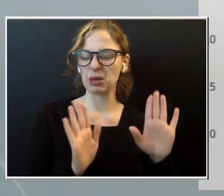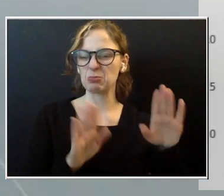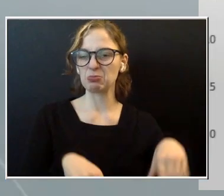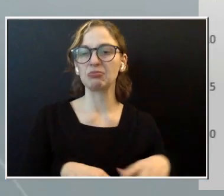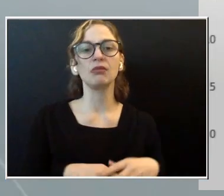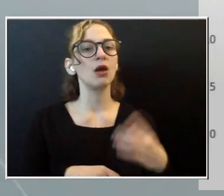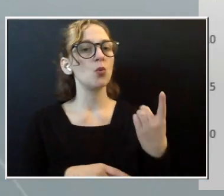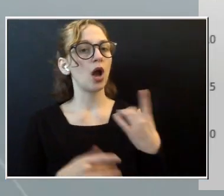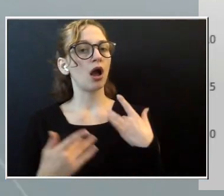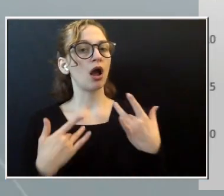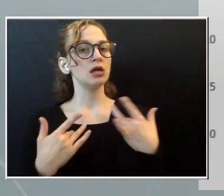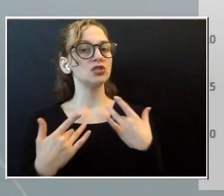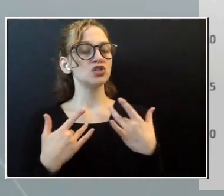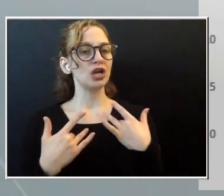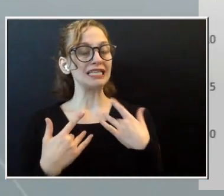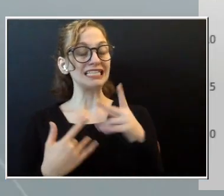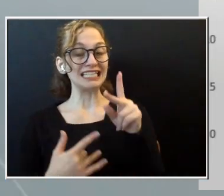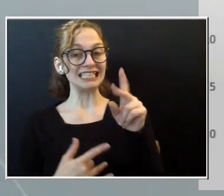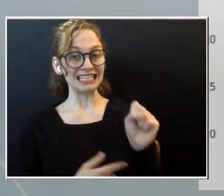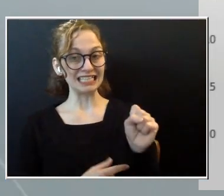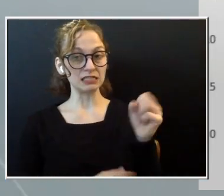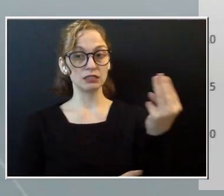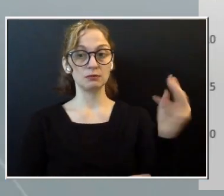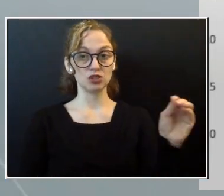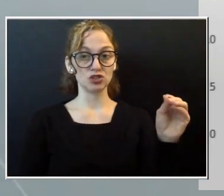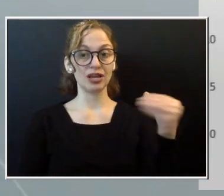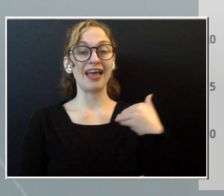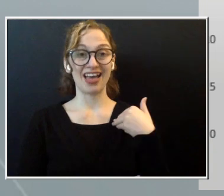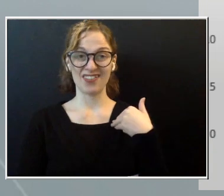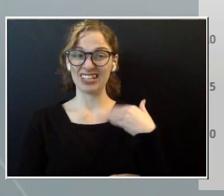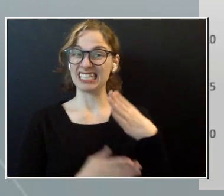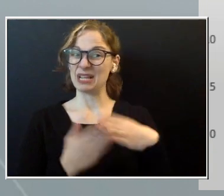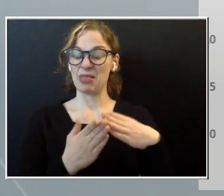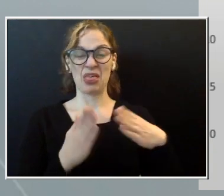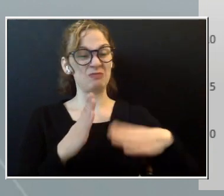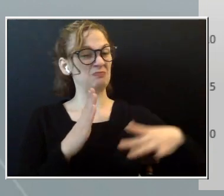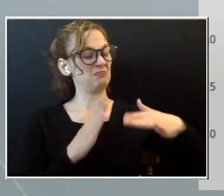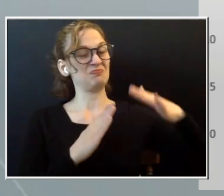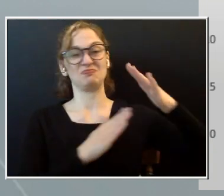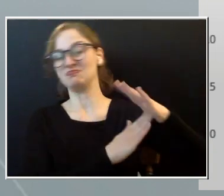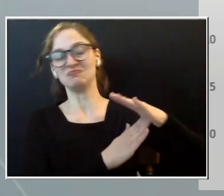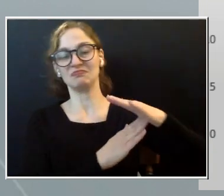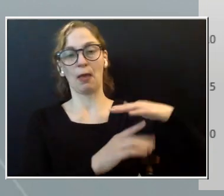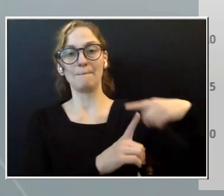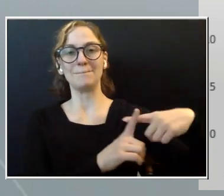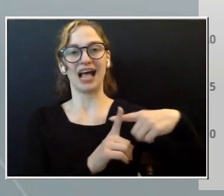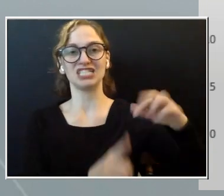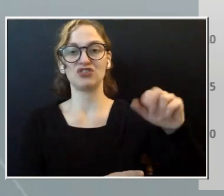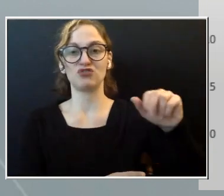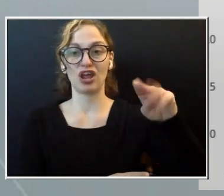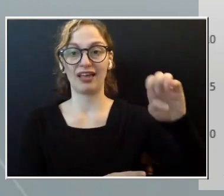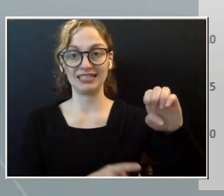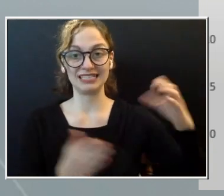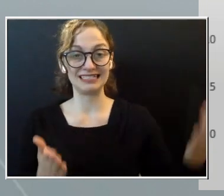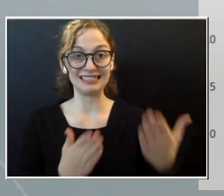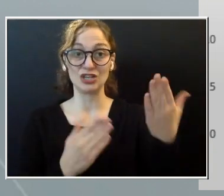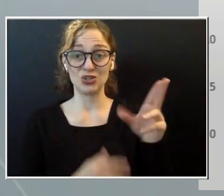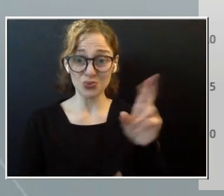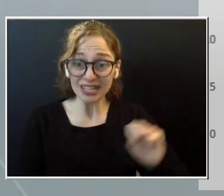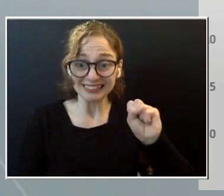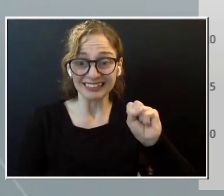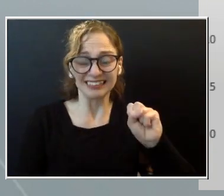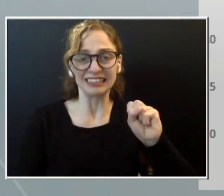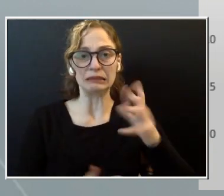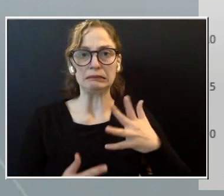Kansas and Missouri have some of the highest test positivity rates in the country. Yeah. And I think we're a little nervous about that, and so that wastewater testing